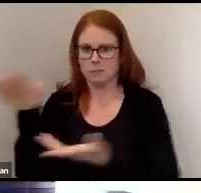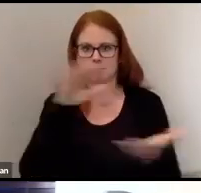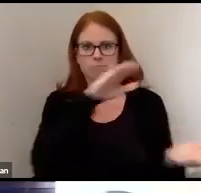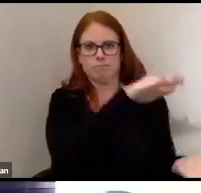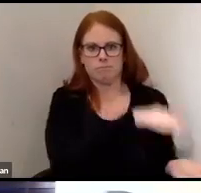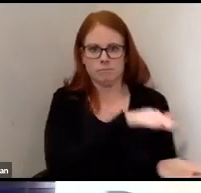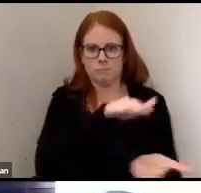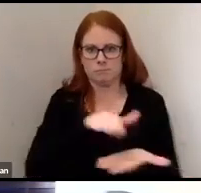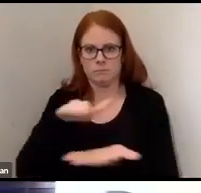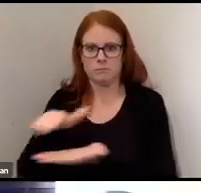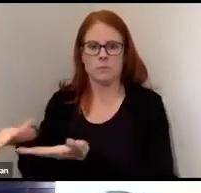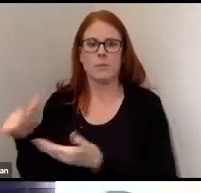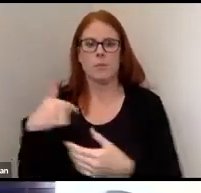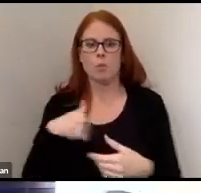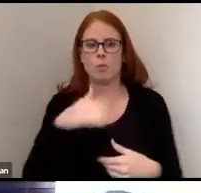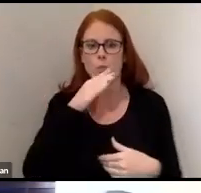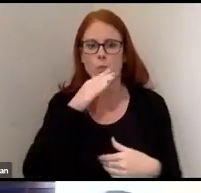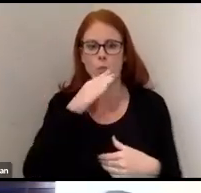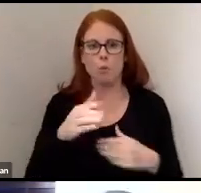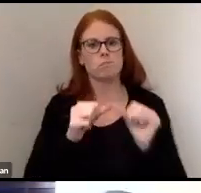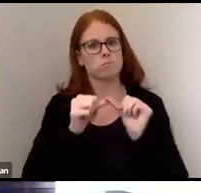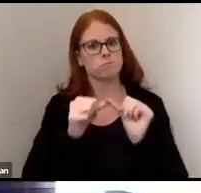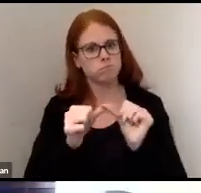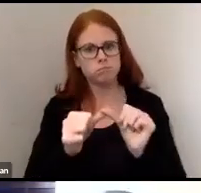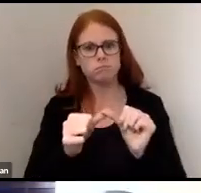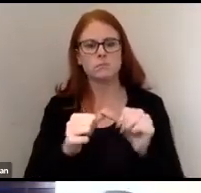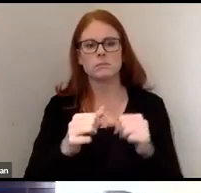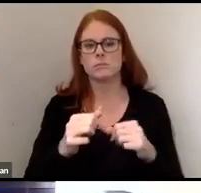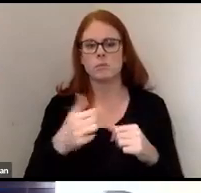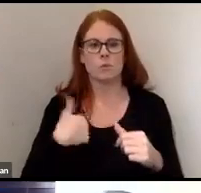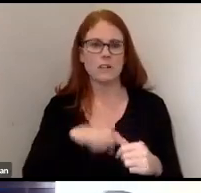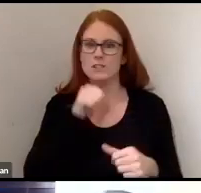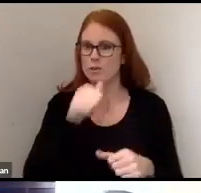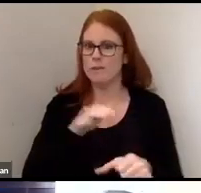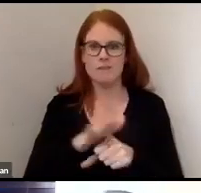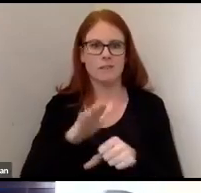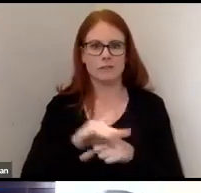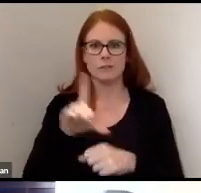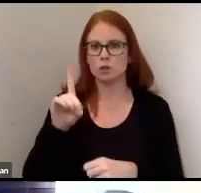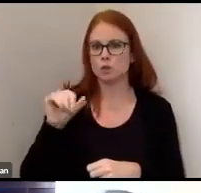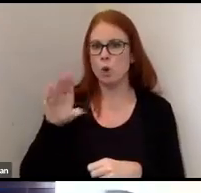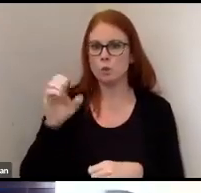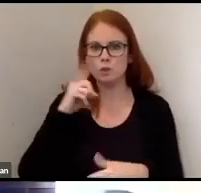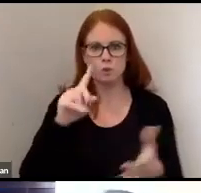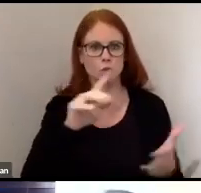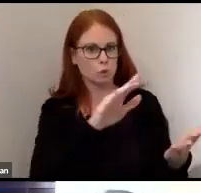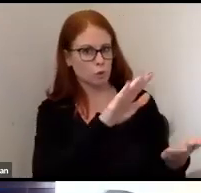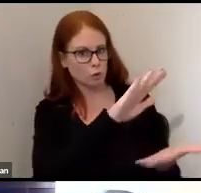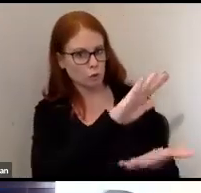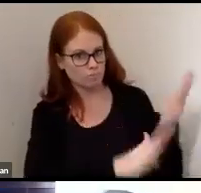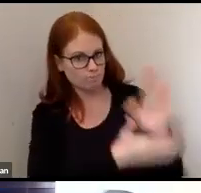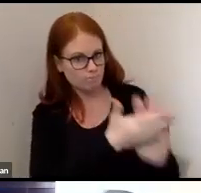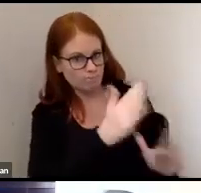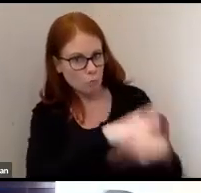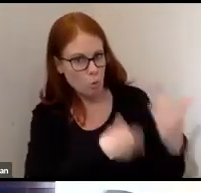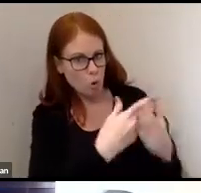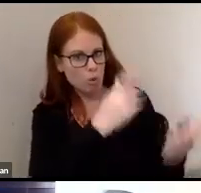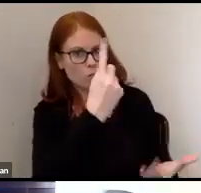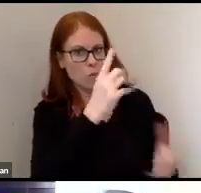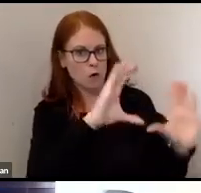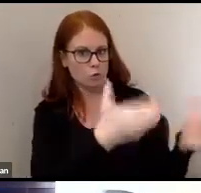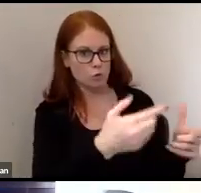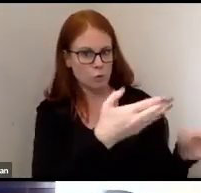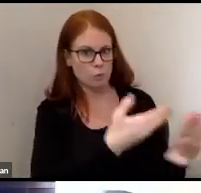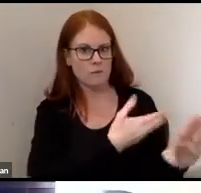long process. It will be shorter if we have more doses, but we don't. But based on where we are, we already got emergency